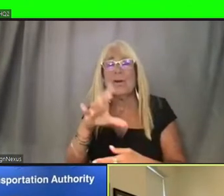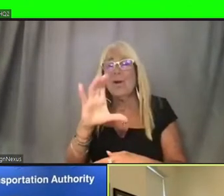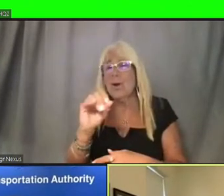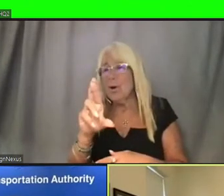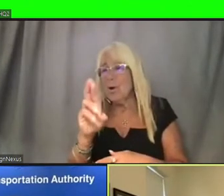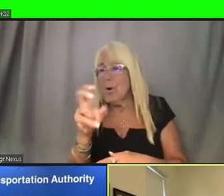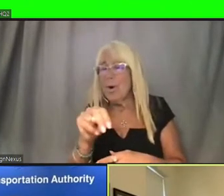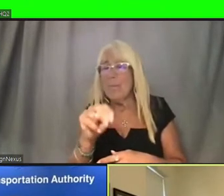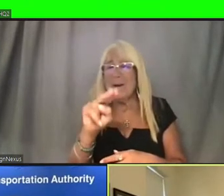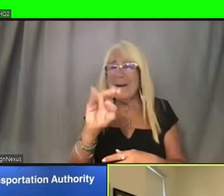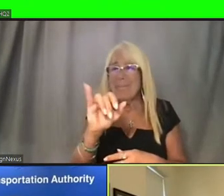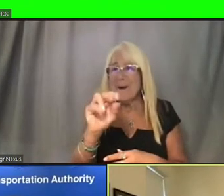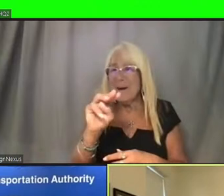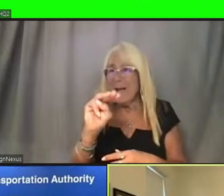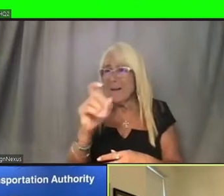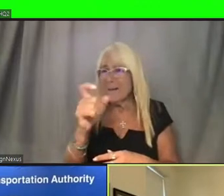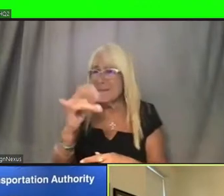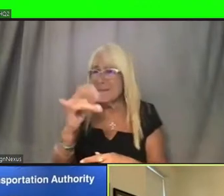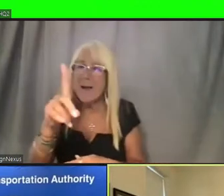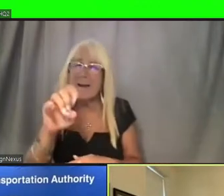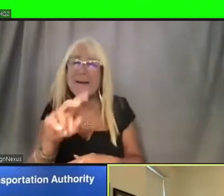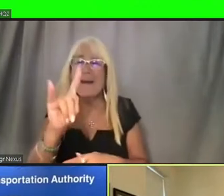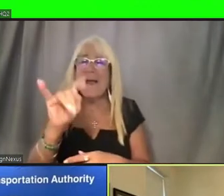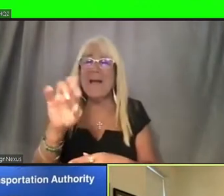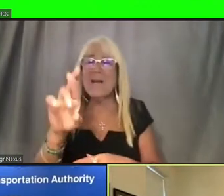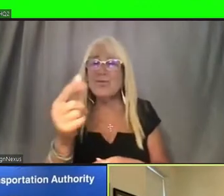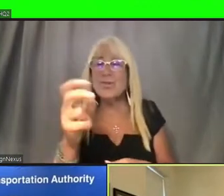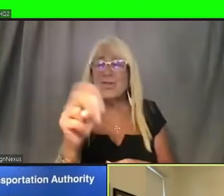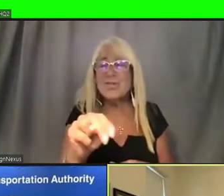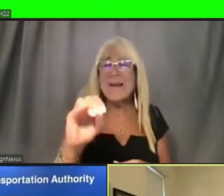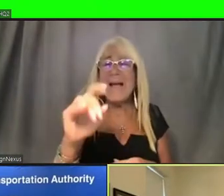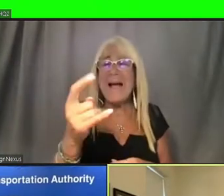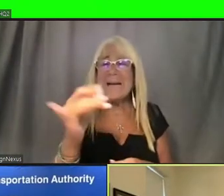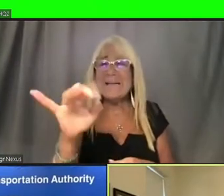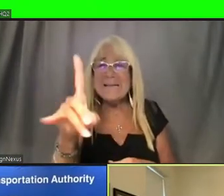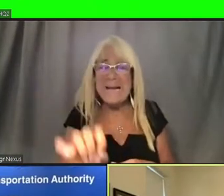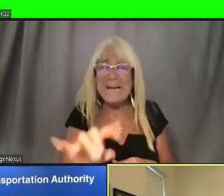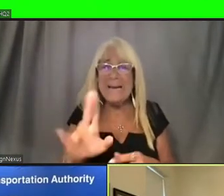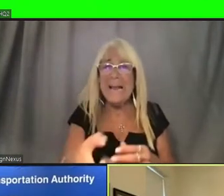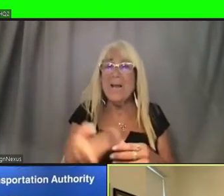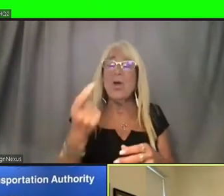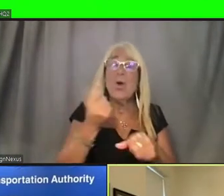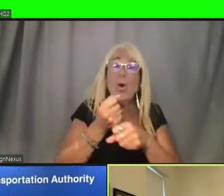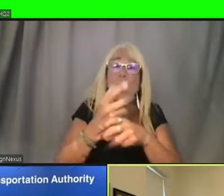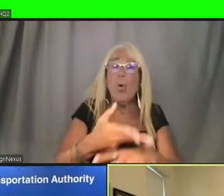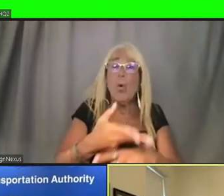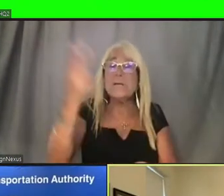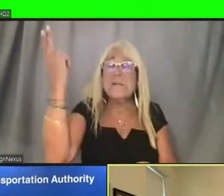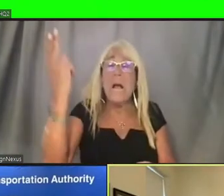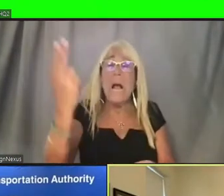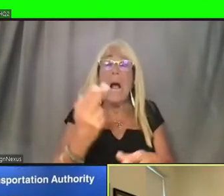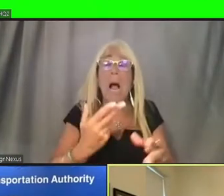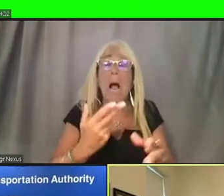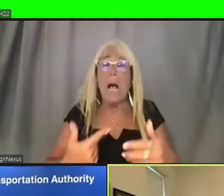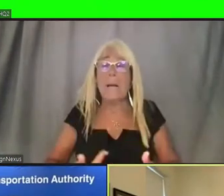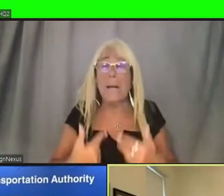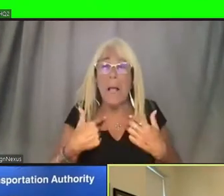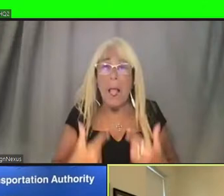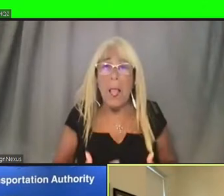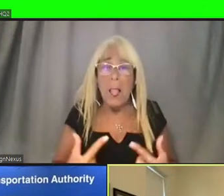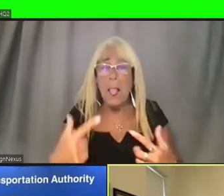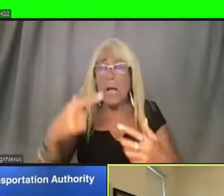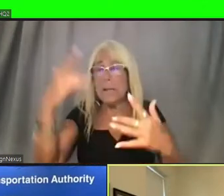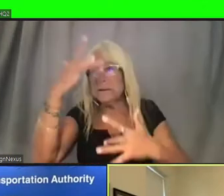nitrogen oxide and small particulate matter that have been linked to higher rates of heart and lung disease and cancer as well as